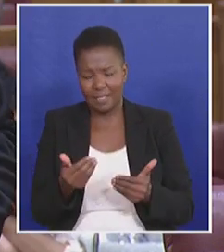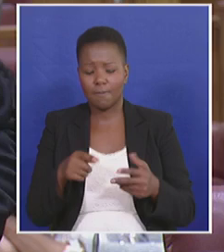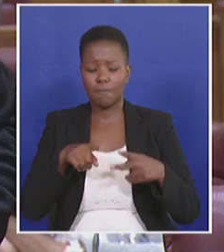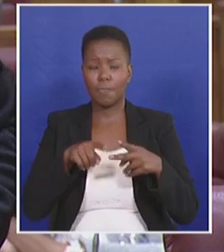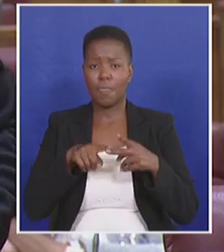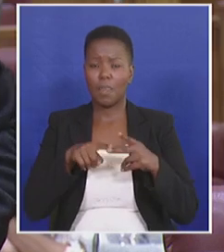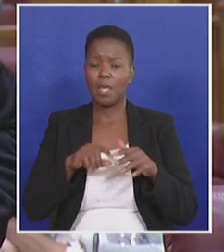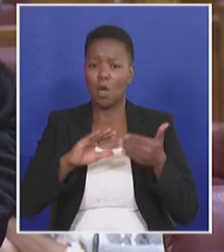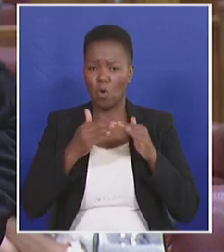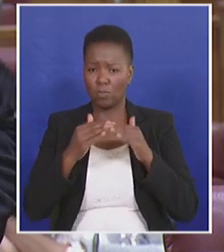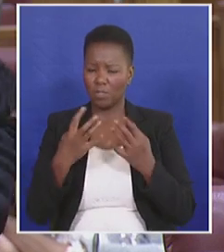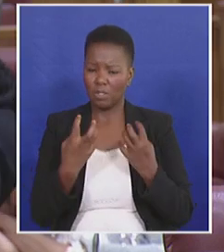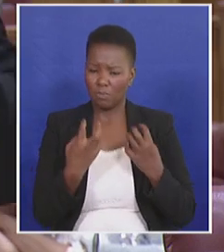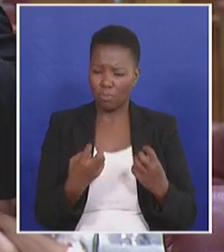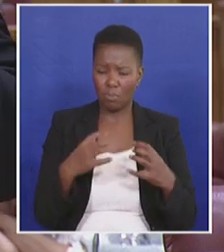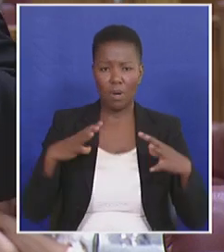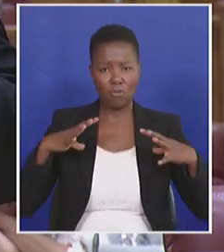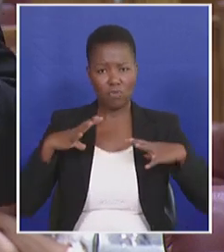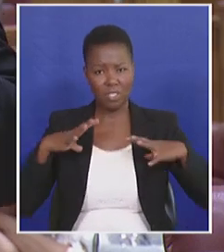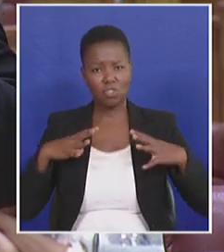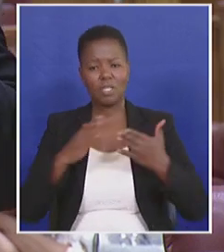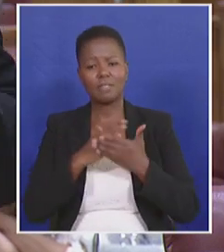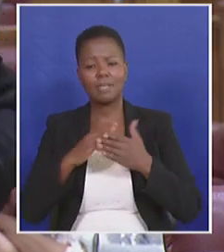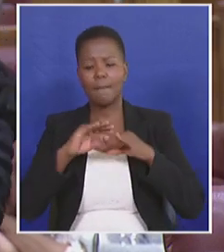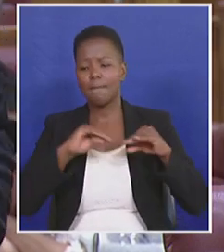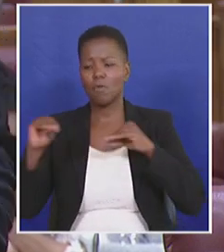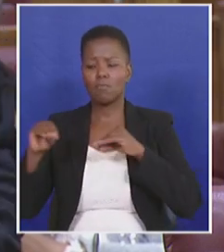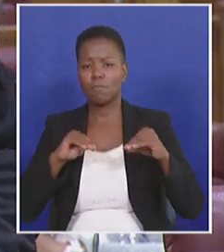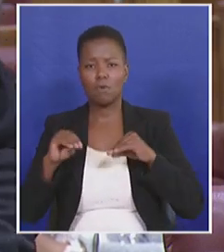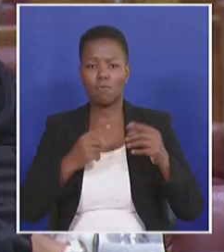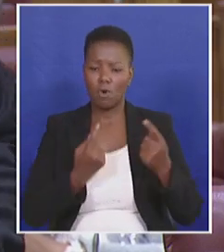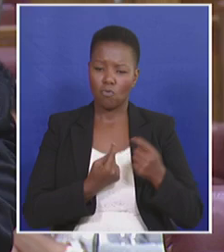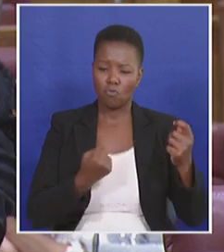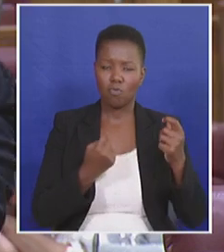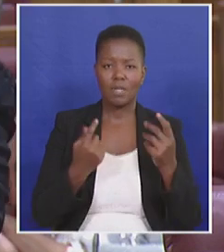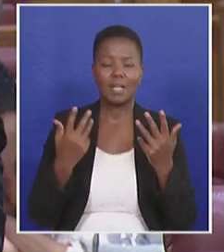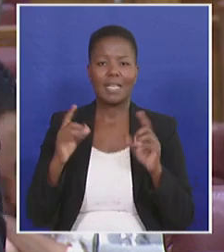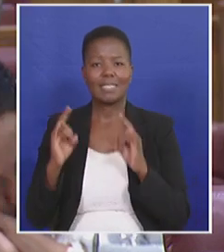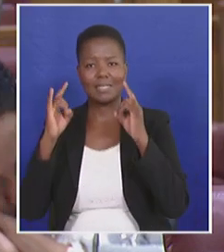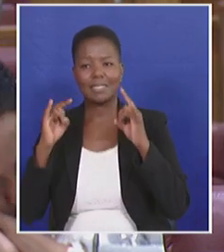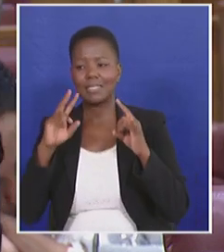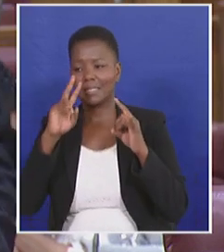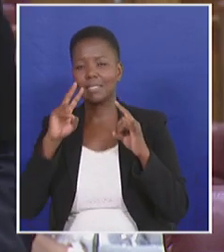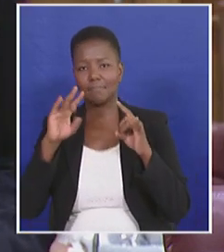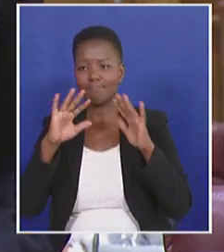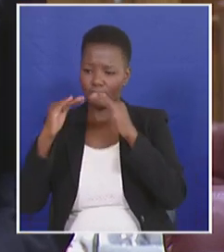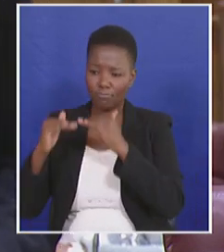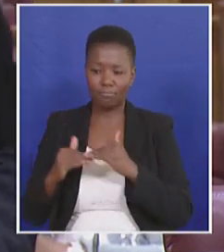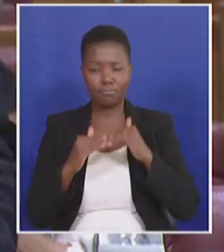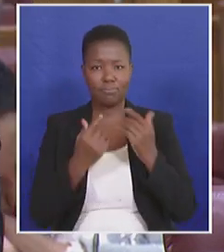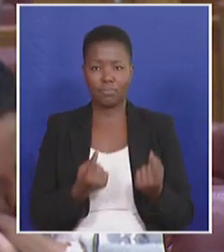and population trends like migration and urbanization in terms of police service access. Statistics South Africa